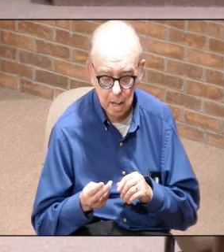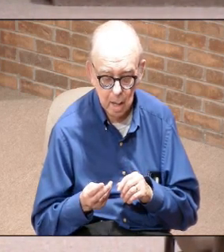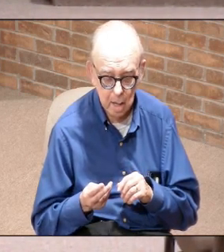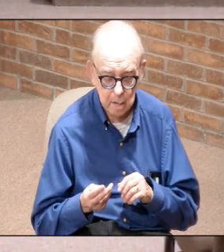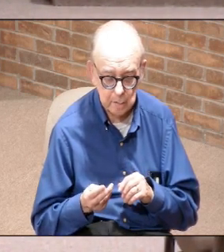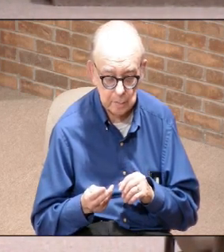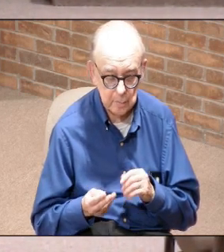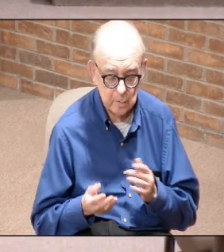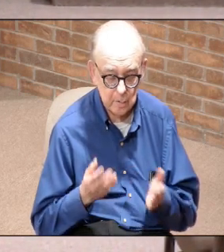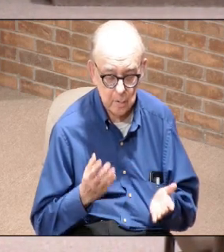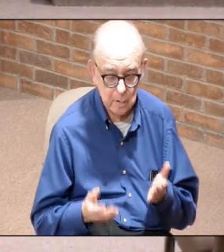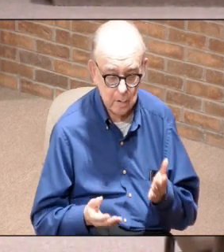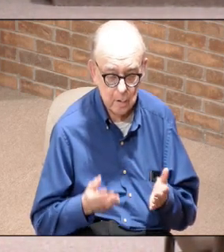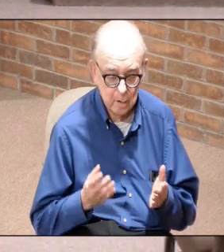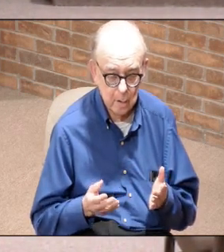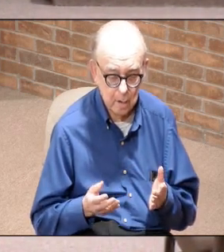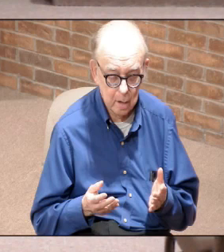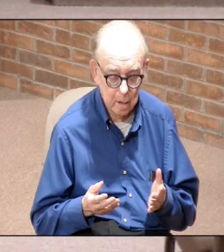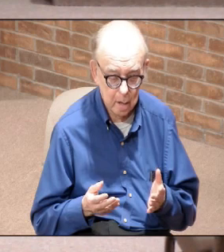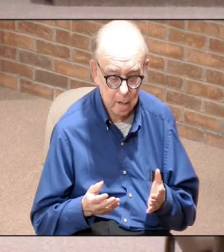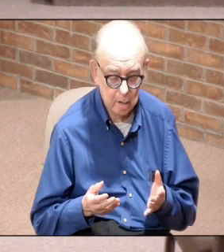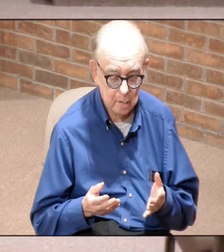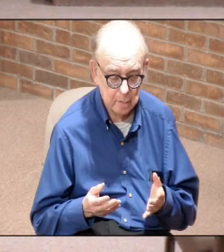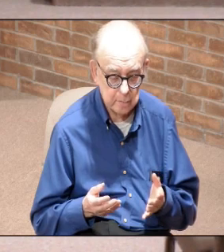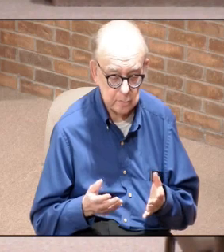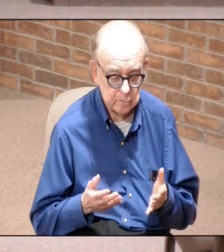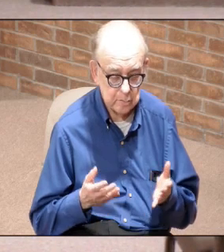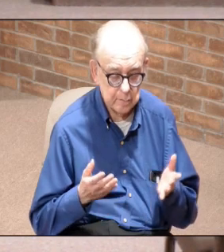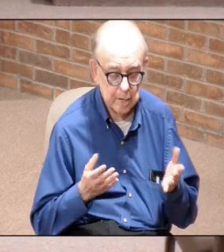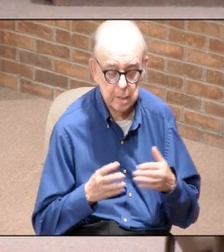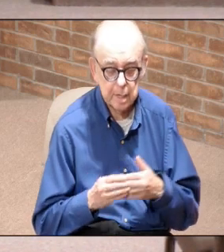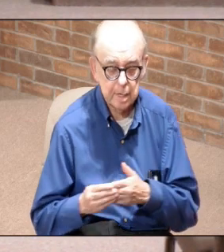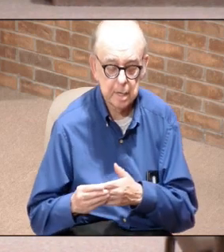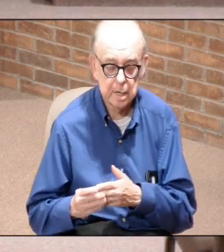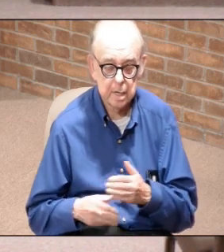you may be leading the next Billy Graham to the Lord.